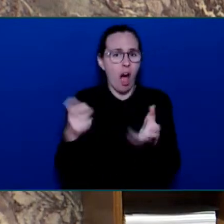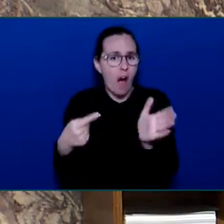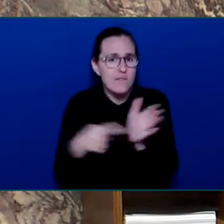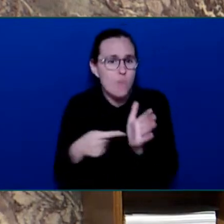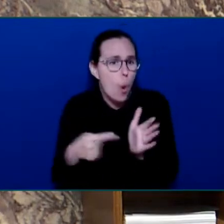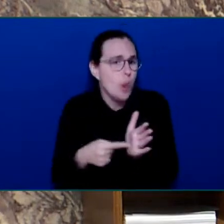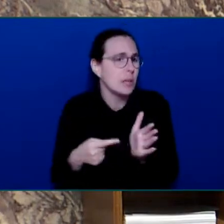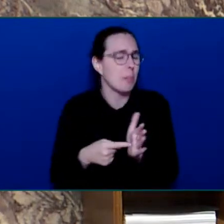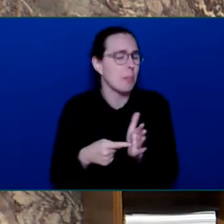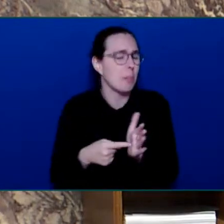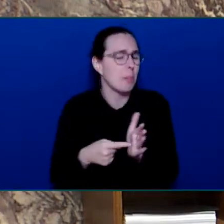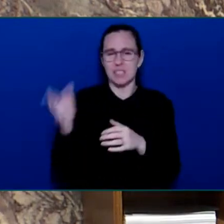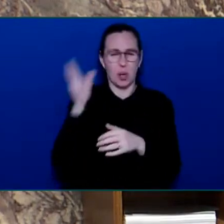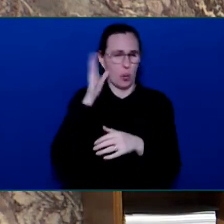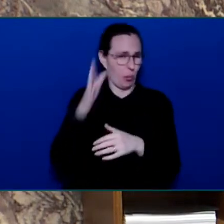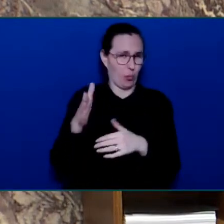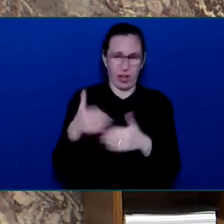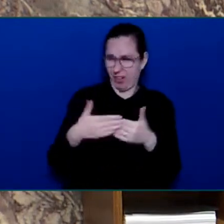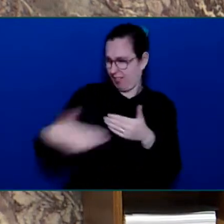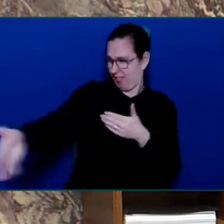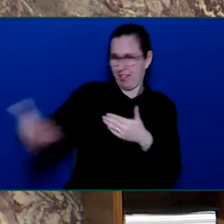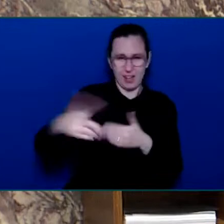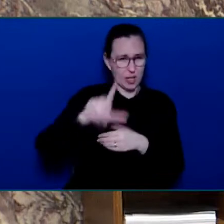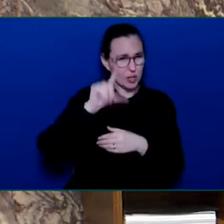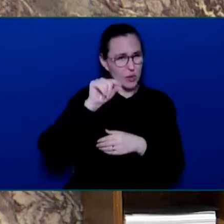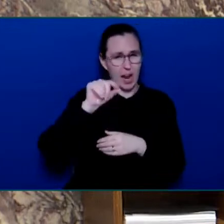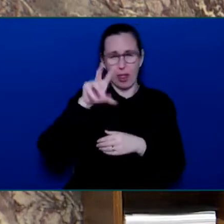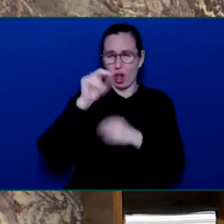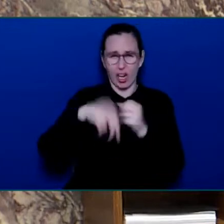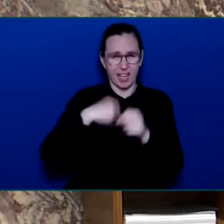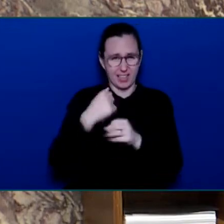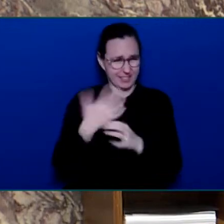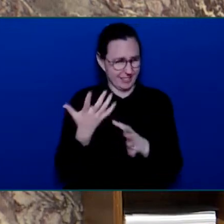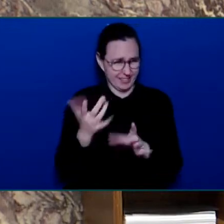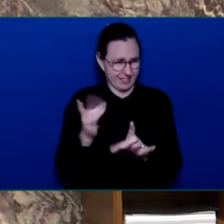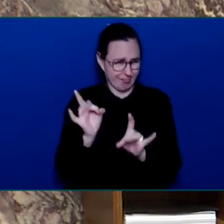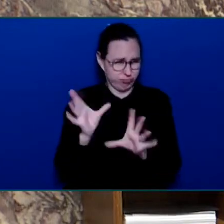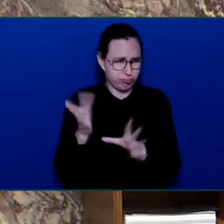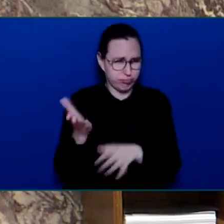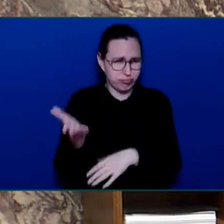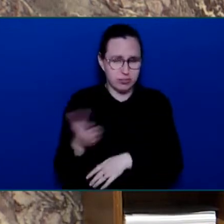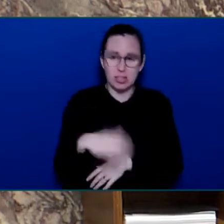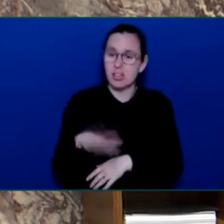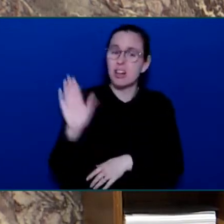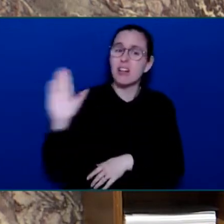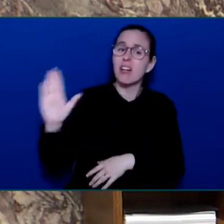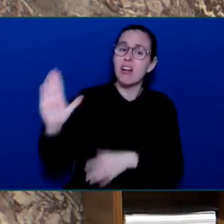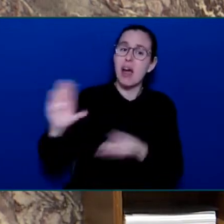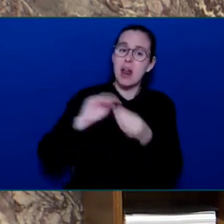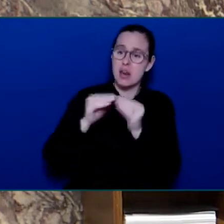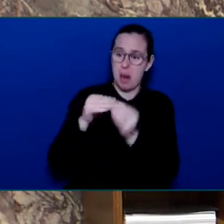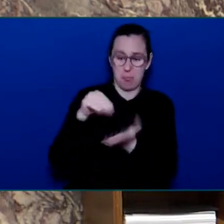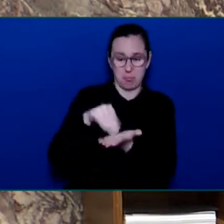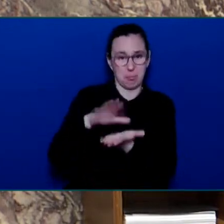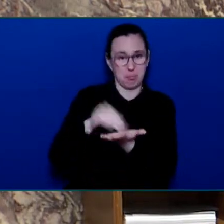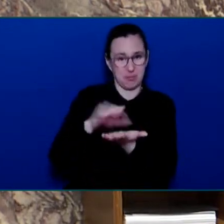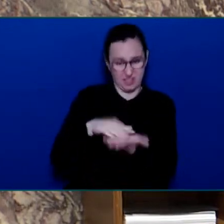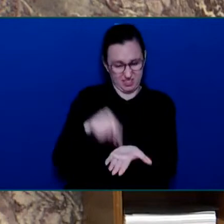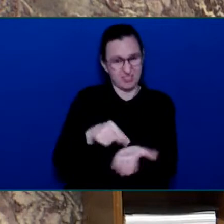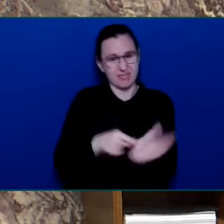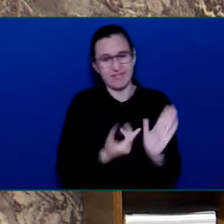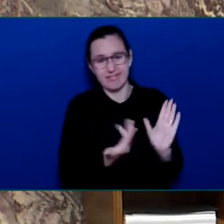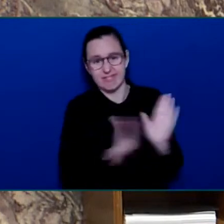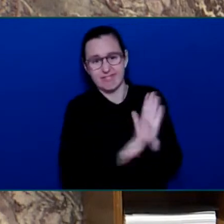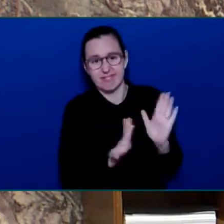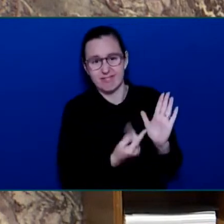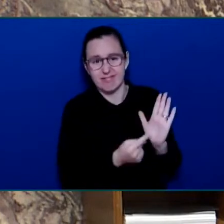numbers, these are the government's documents, the government's numbers admit that their policies are going to shrink the economy